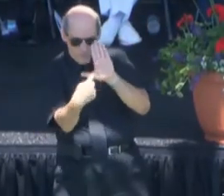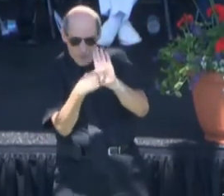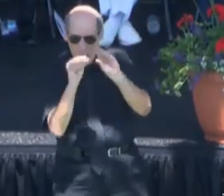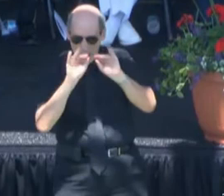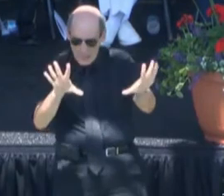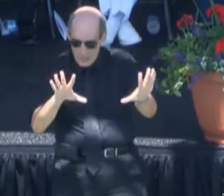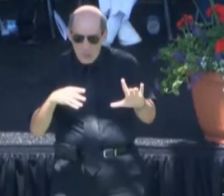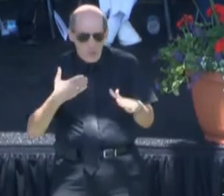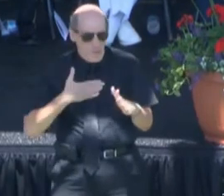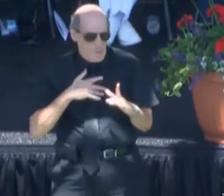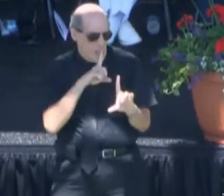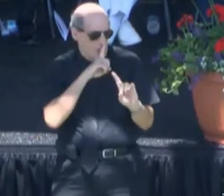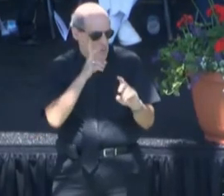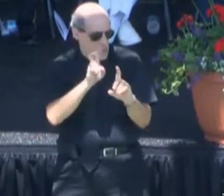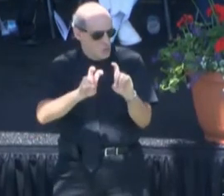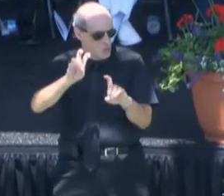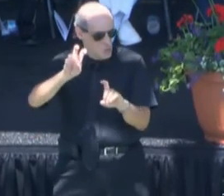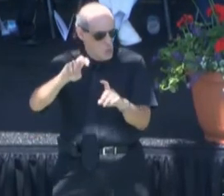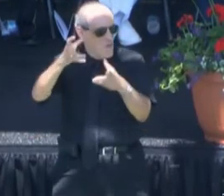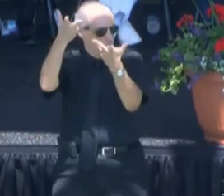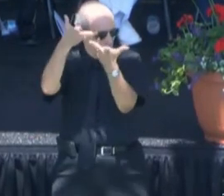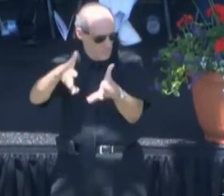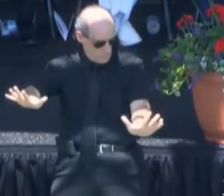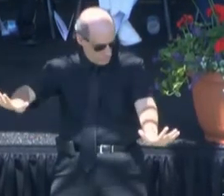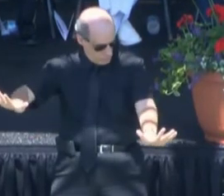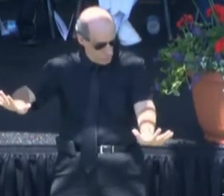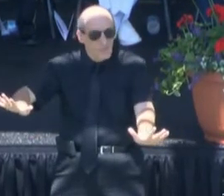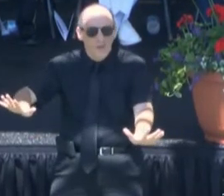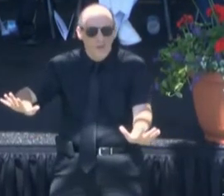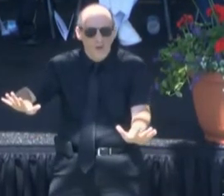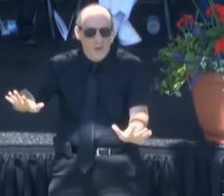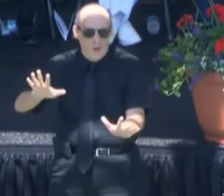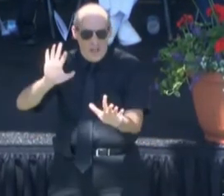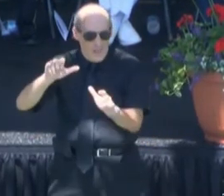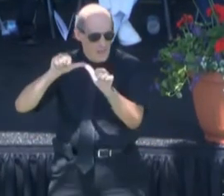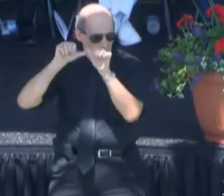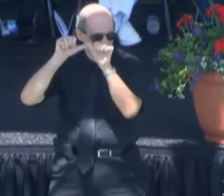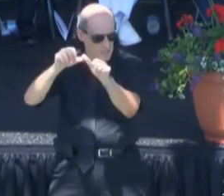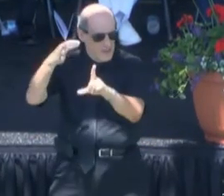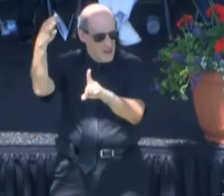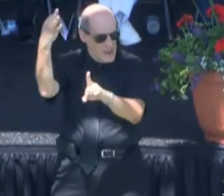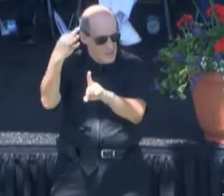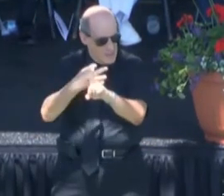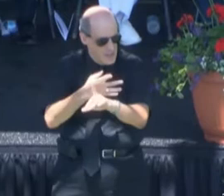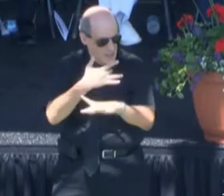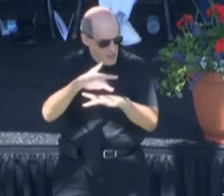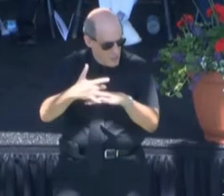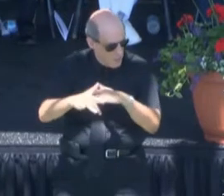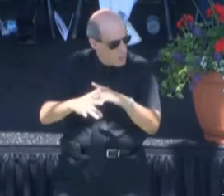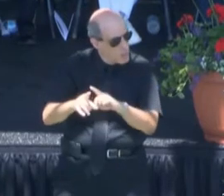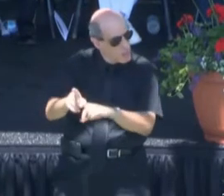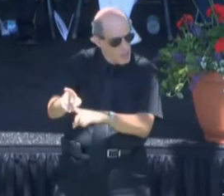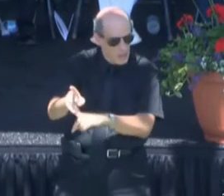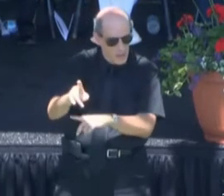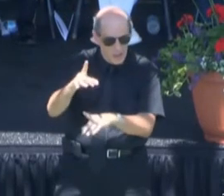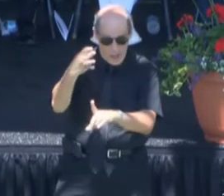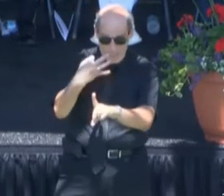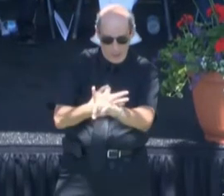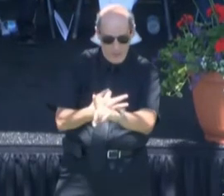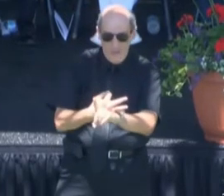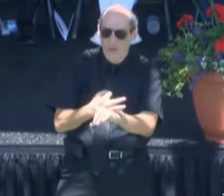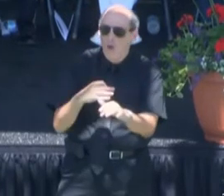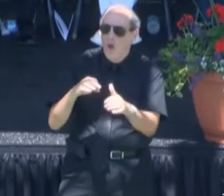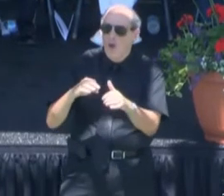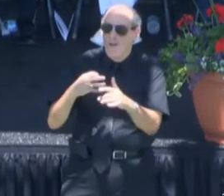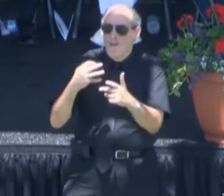my command tour of the destroyer Benfold in the shipyard, and it was a 9-month-long availability, major depot-level maintenance availability. In the first